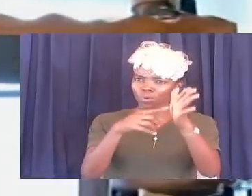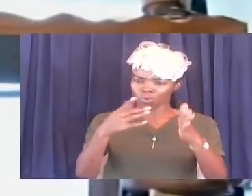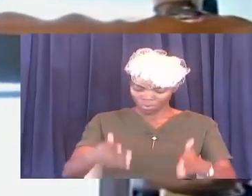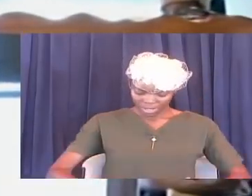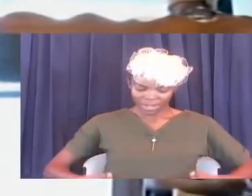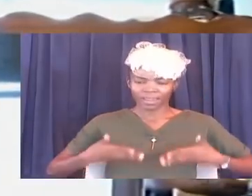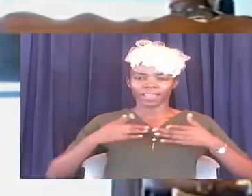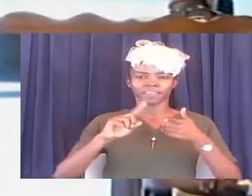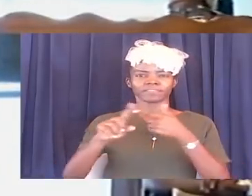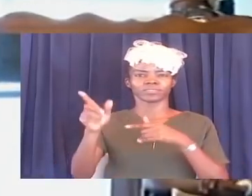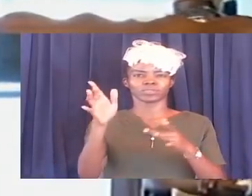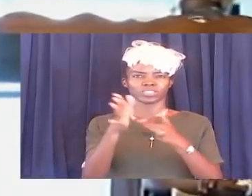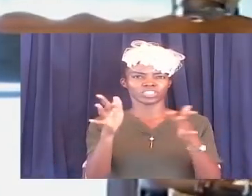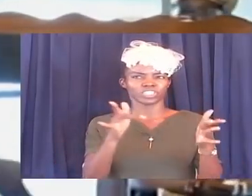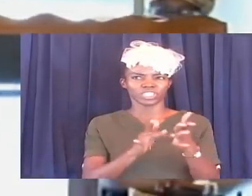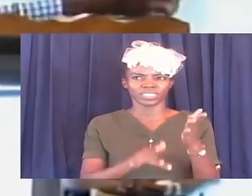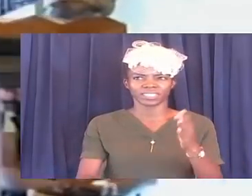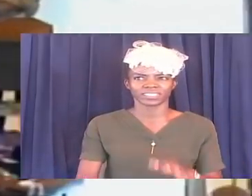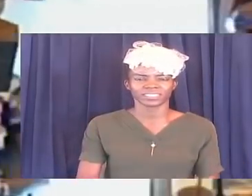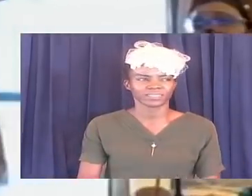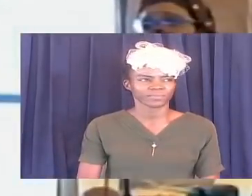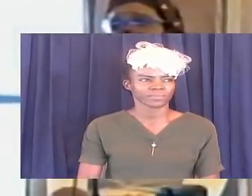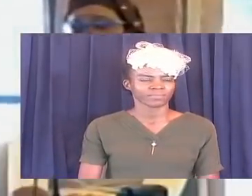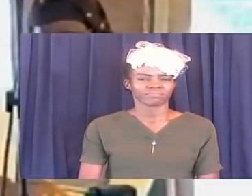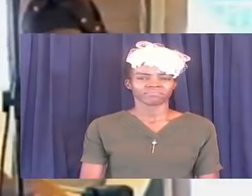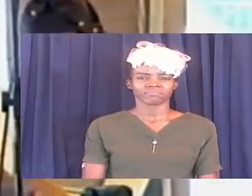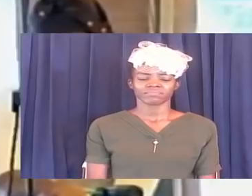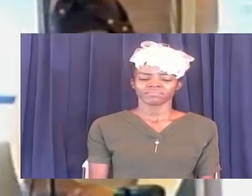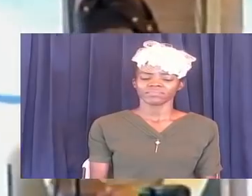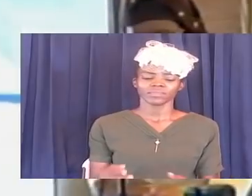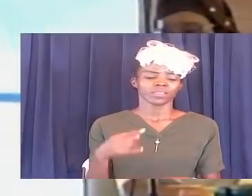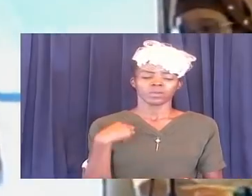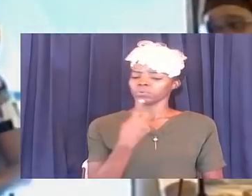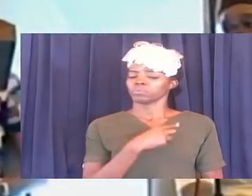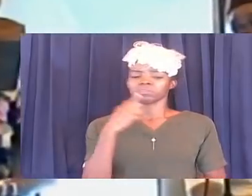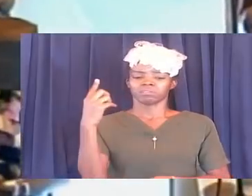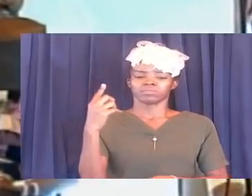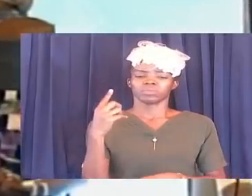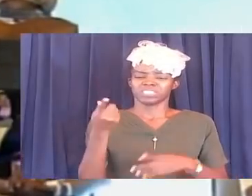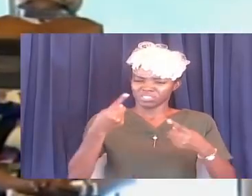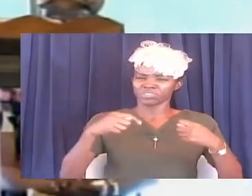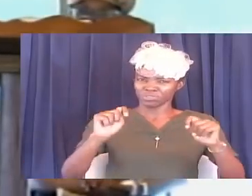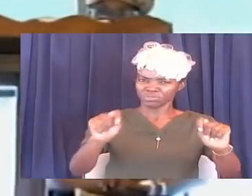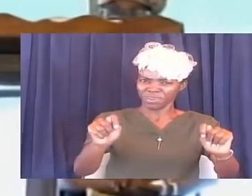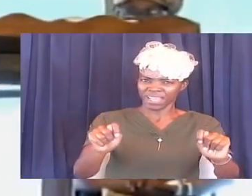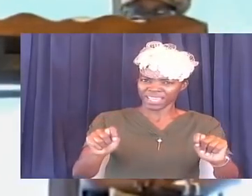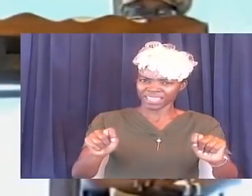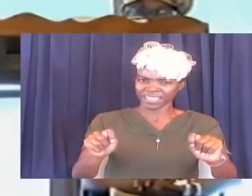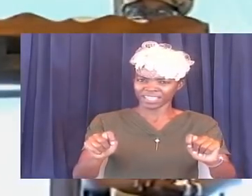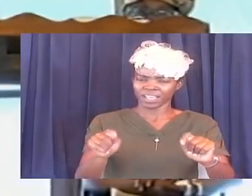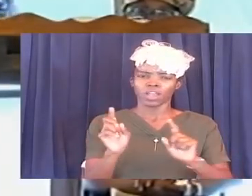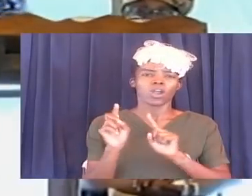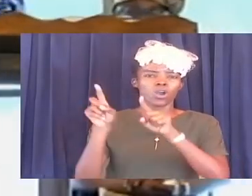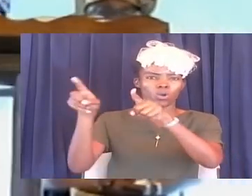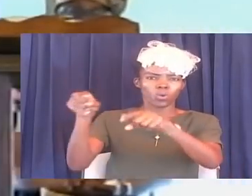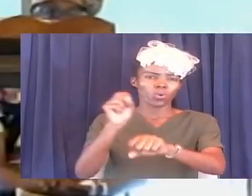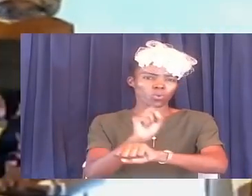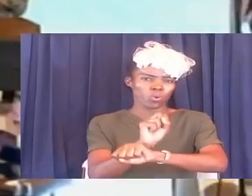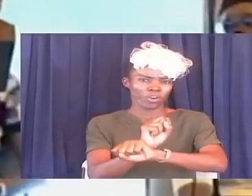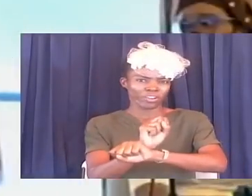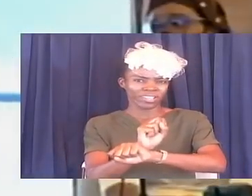way. We reach our work early because we know, say, if we reach 10 minutes after the boss, I go cuss.